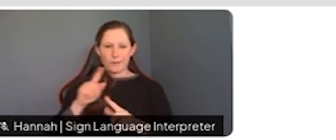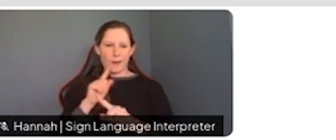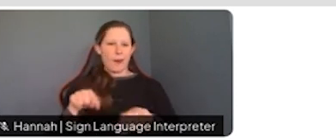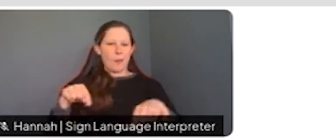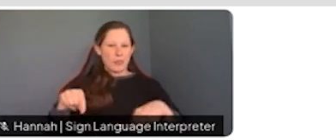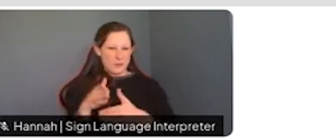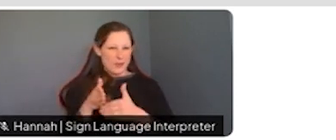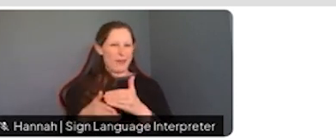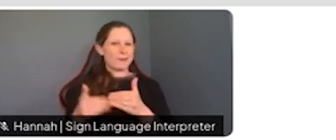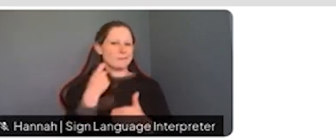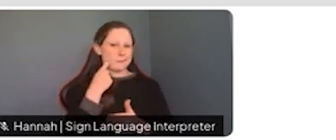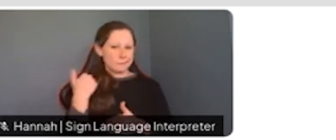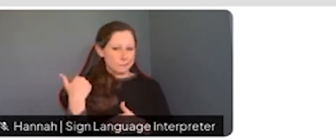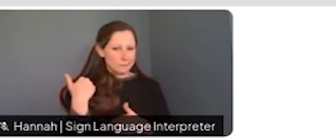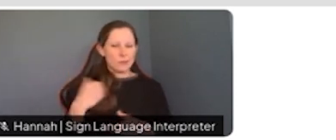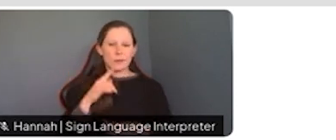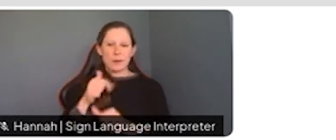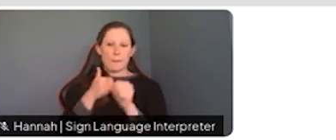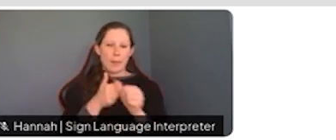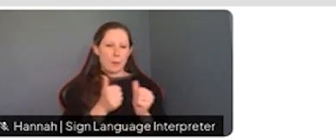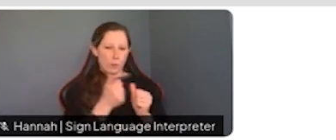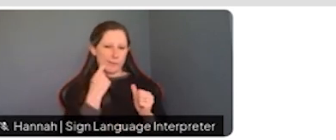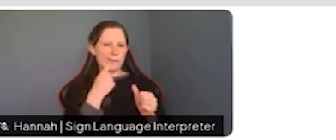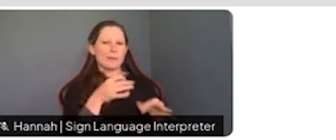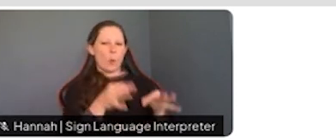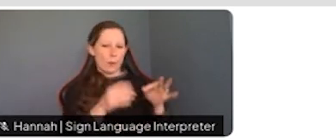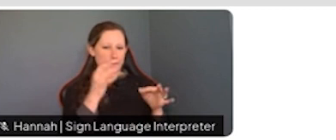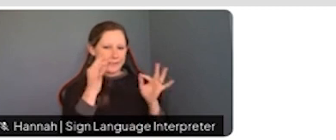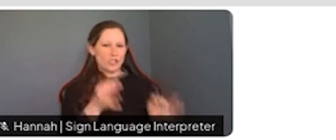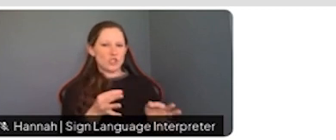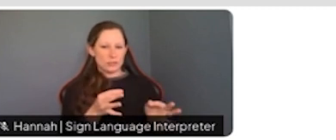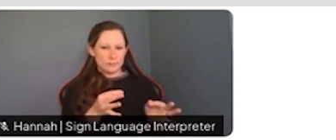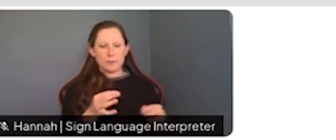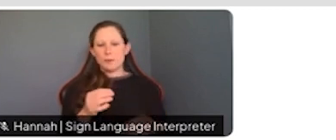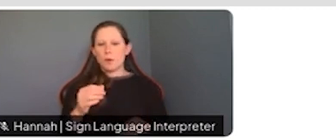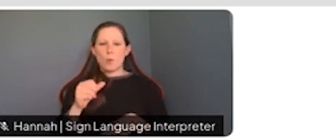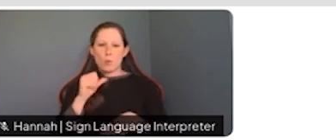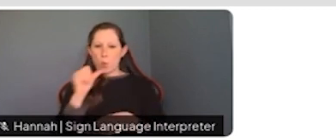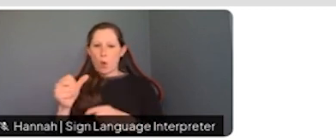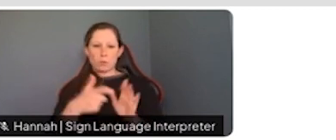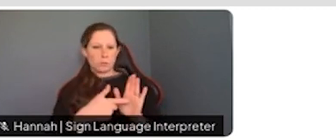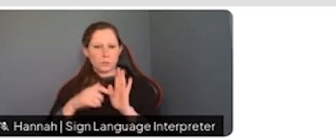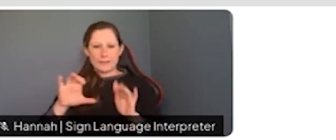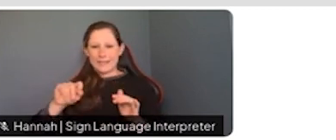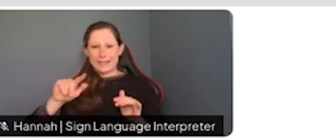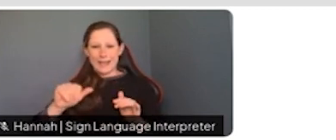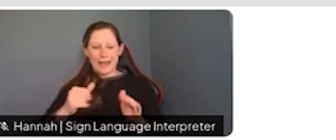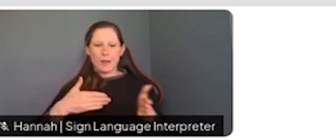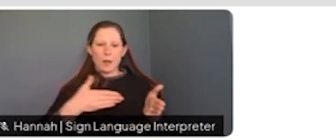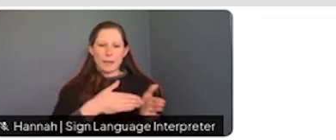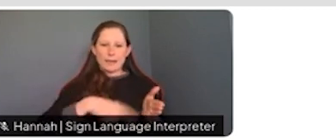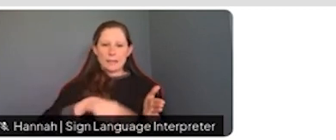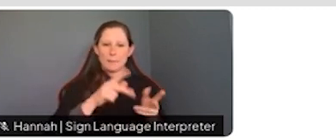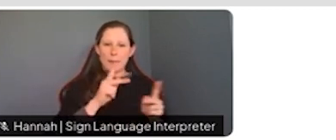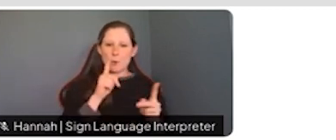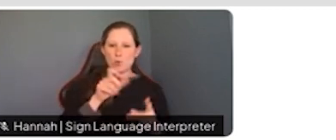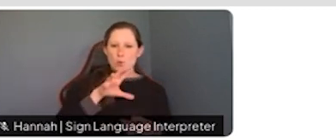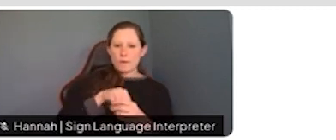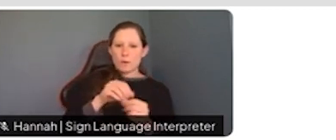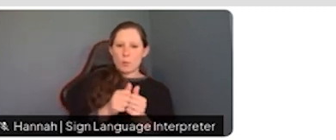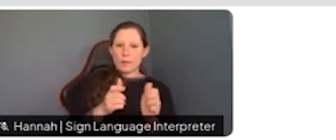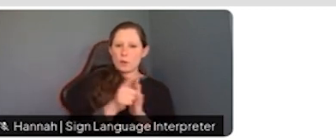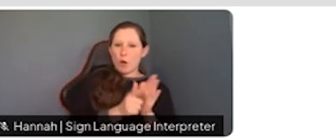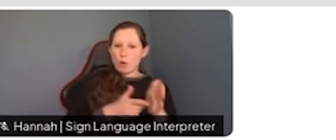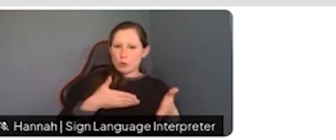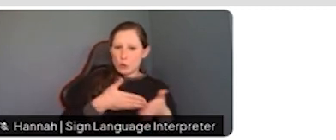it is complying with the recent court decision and not enforcing the CTA against the plaintiffs of the lawsuit, which means the current